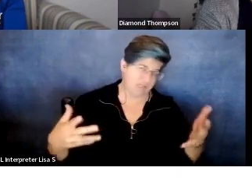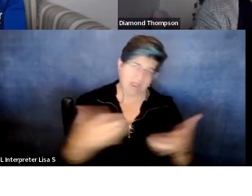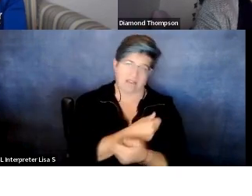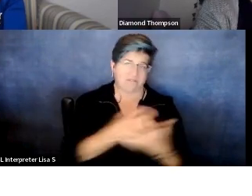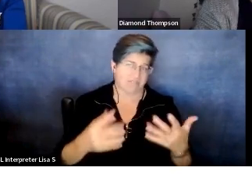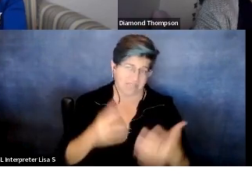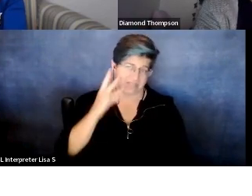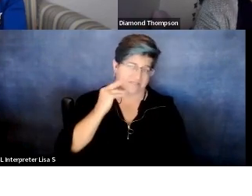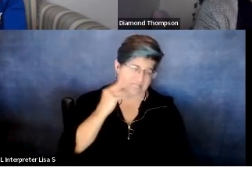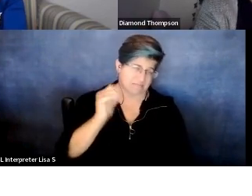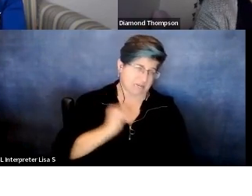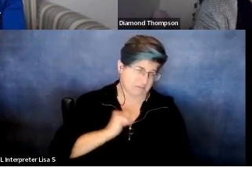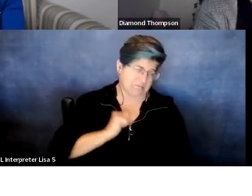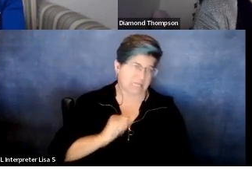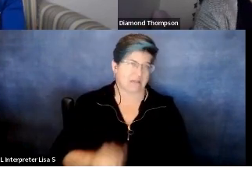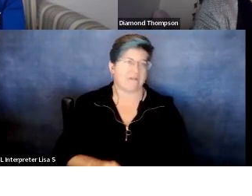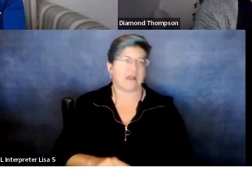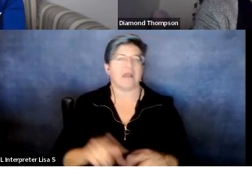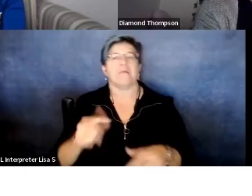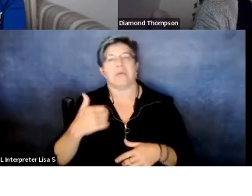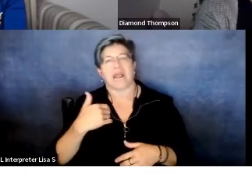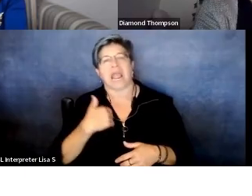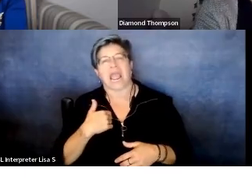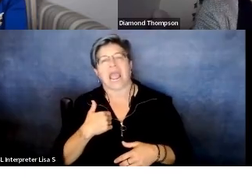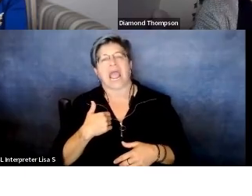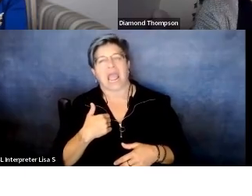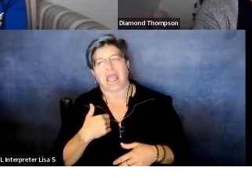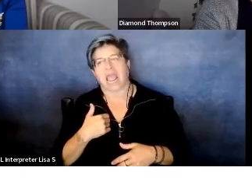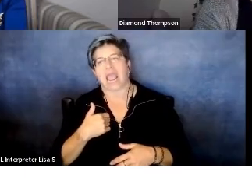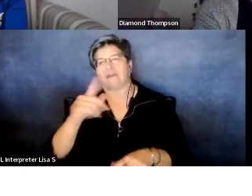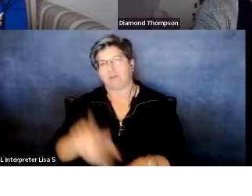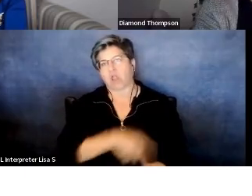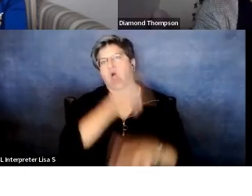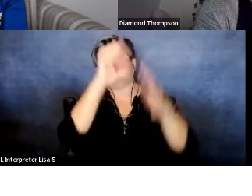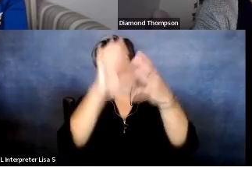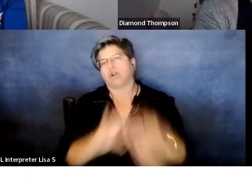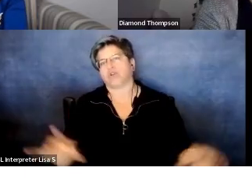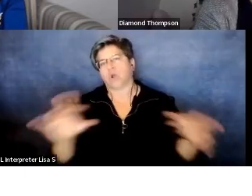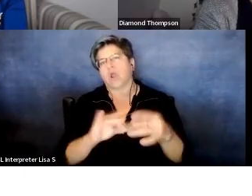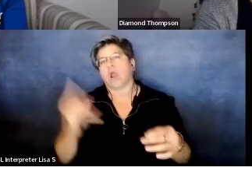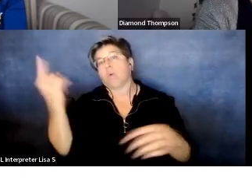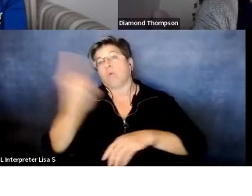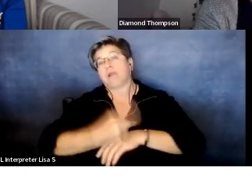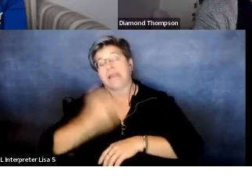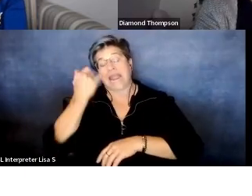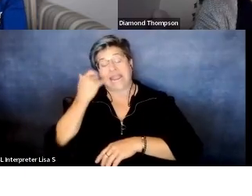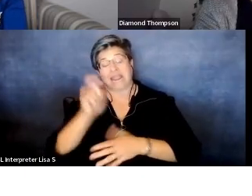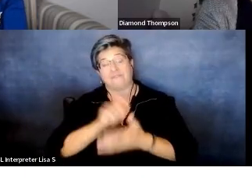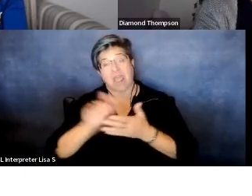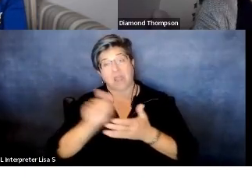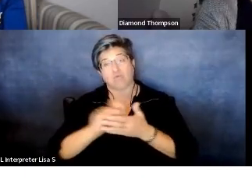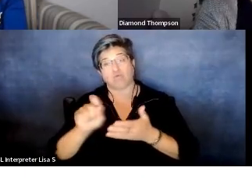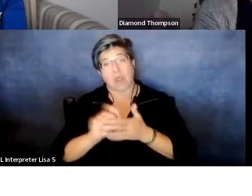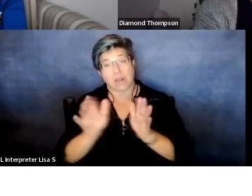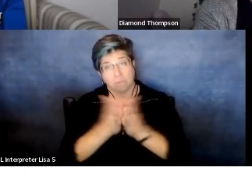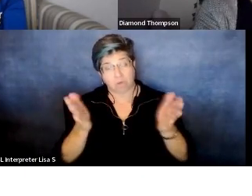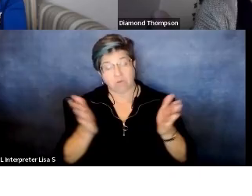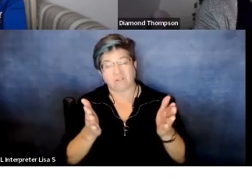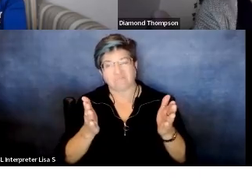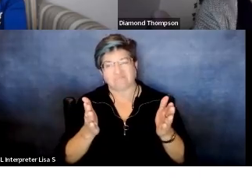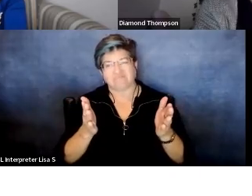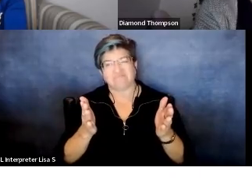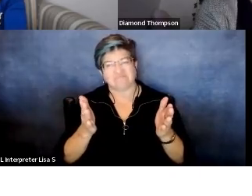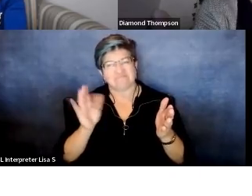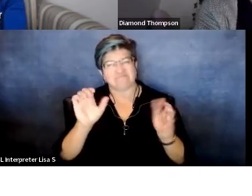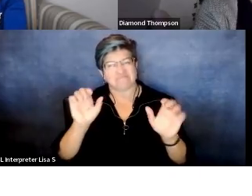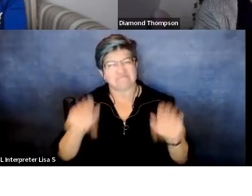been through in my life. But I do have a very long story to tell, and one day if I could write a book about it, I will. If I could